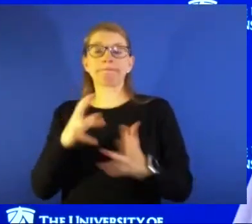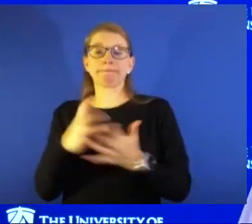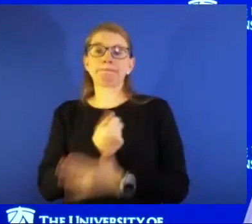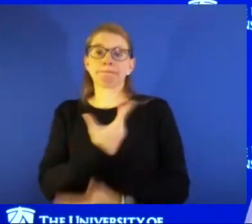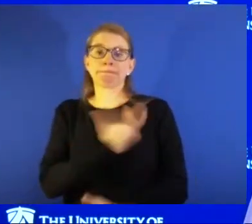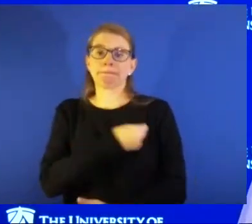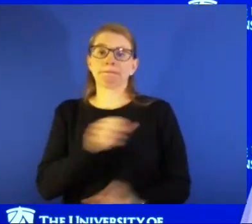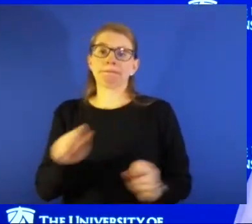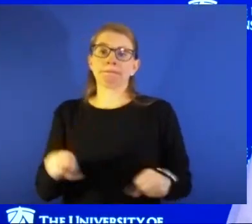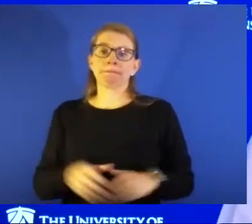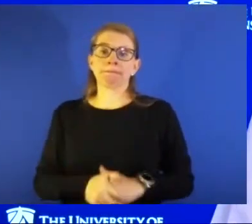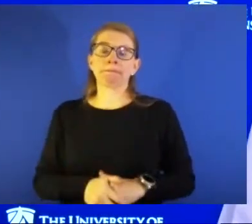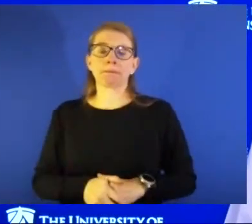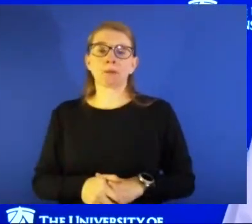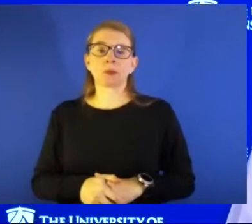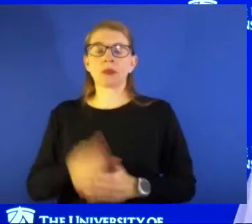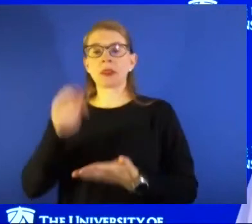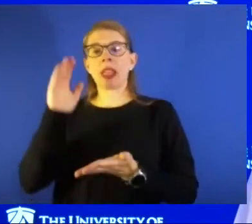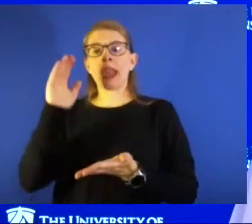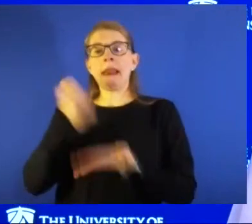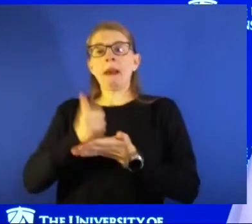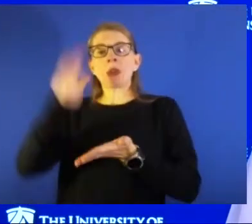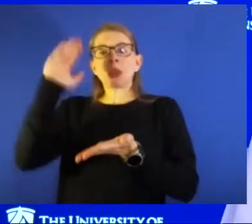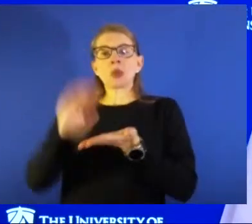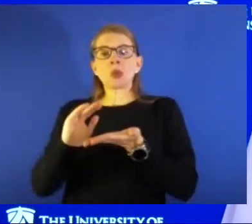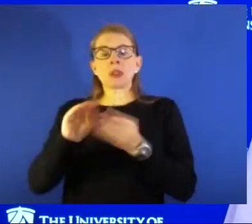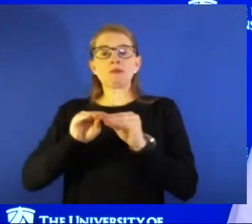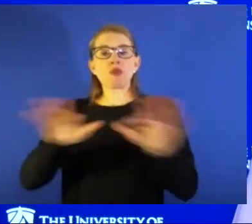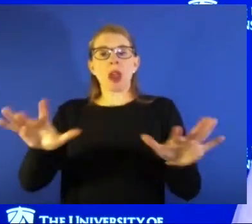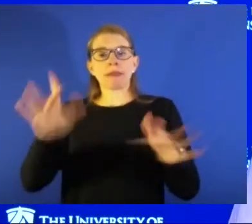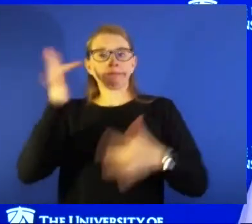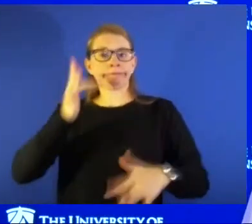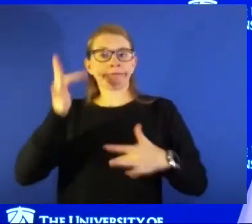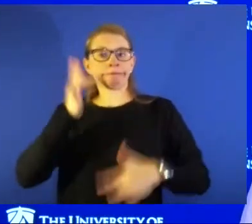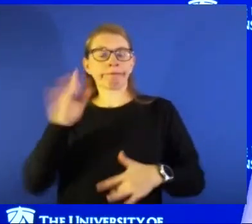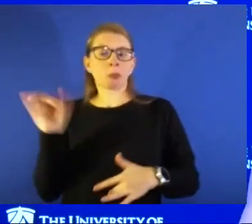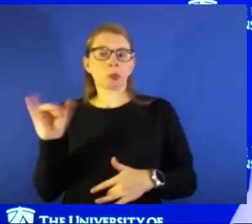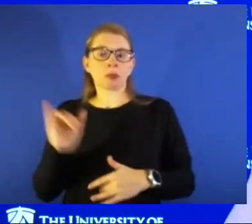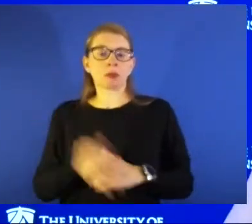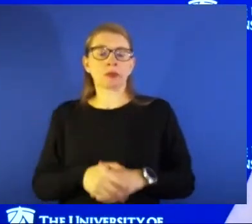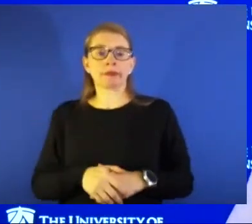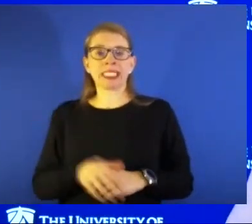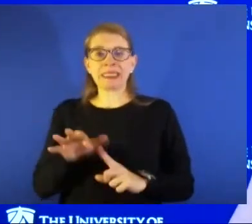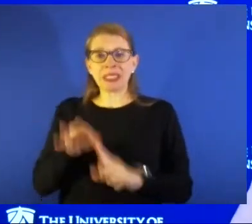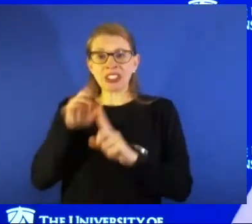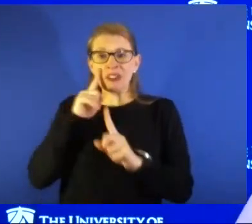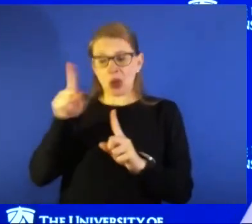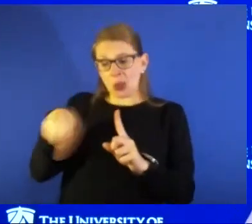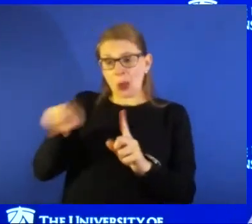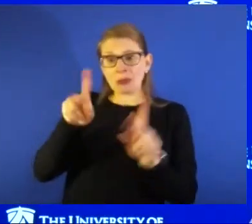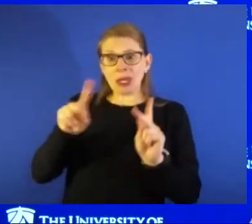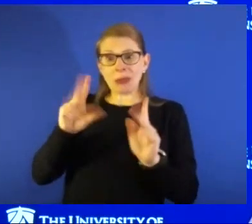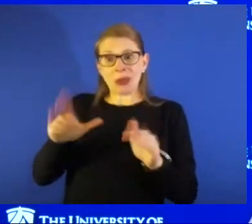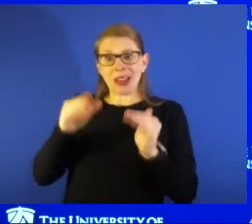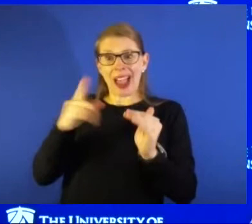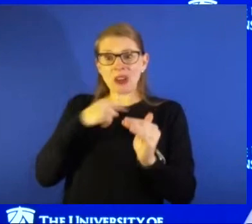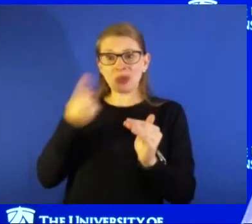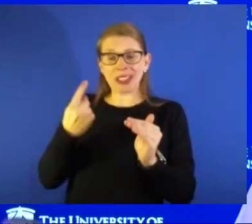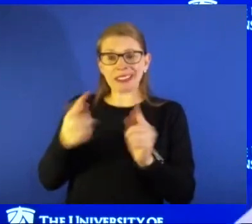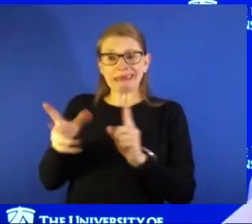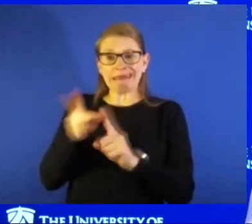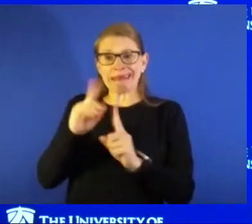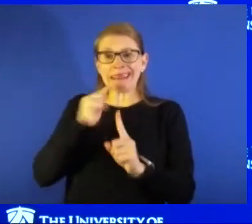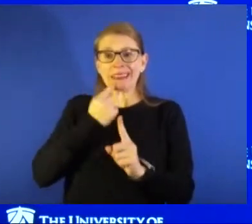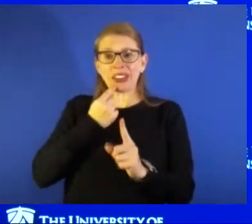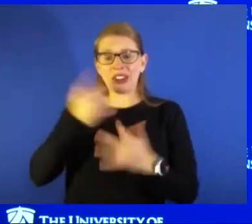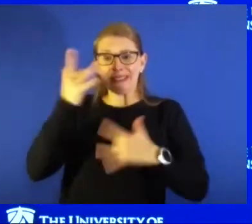Help reduce the spread of the disease, particularly to those people that are higher risk of having that severe illness that